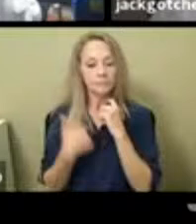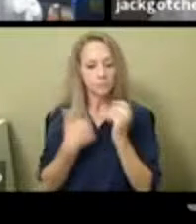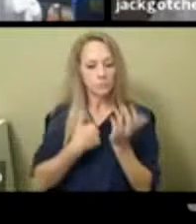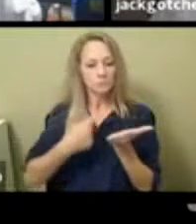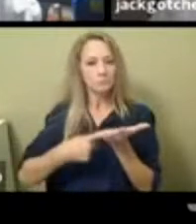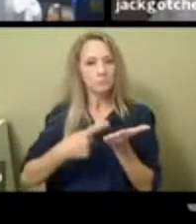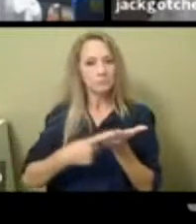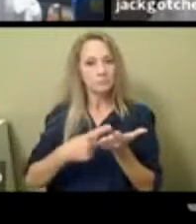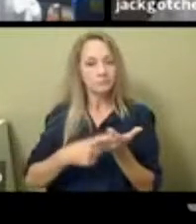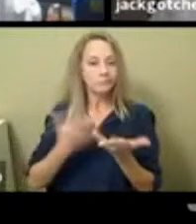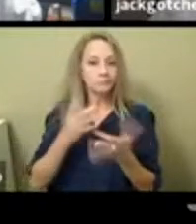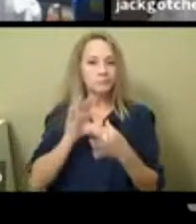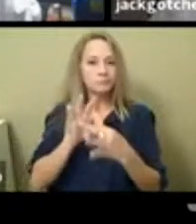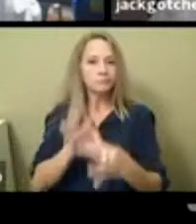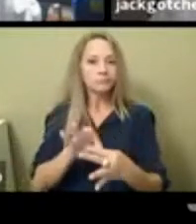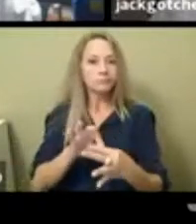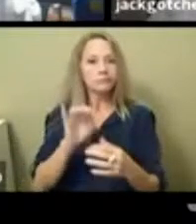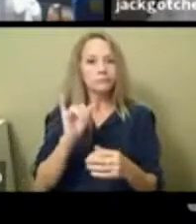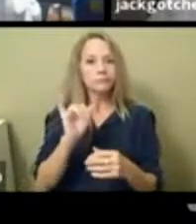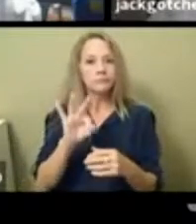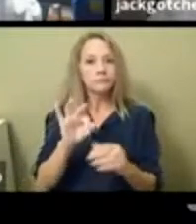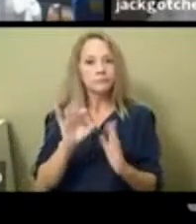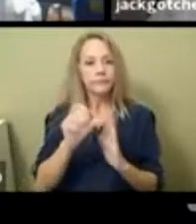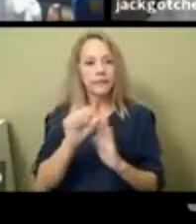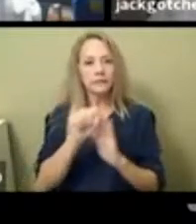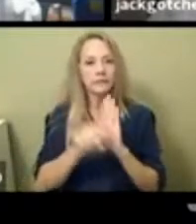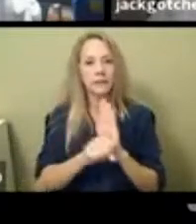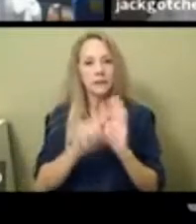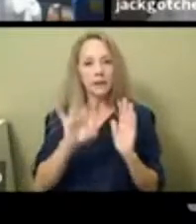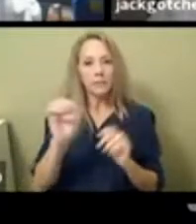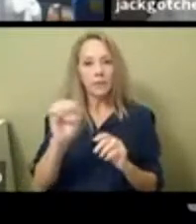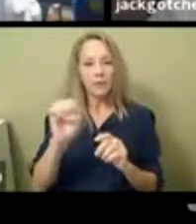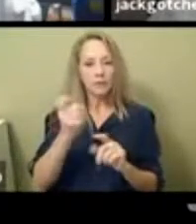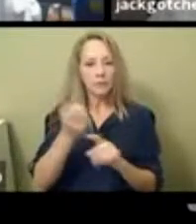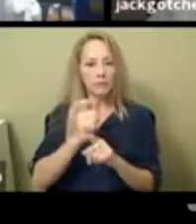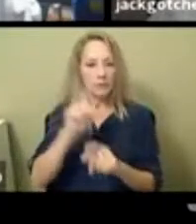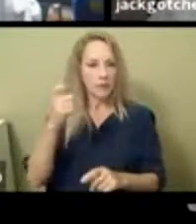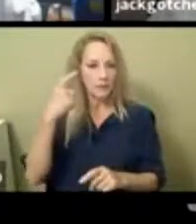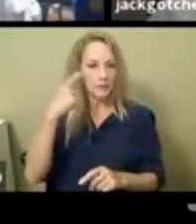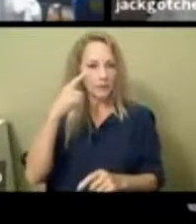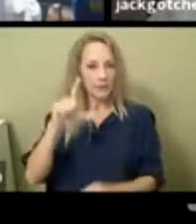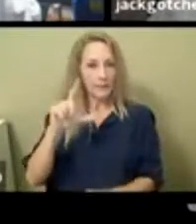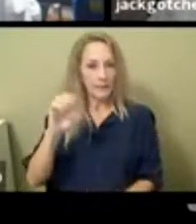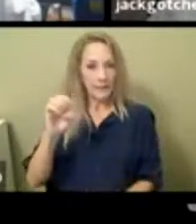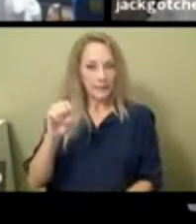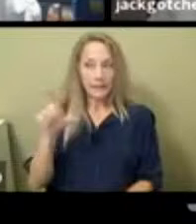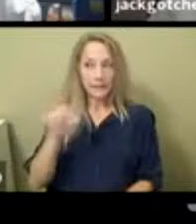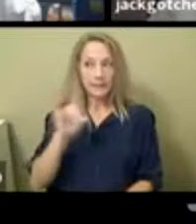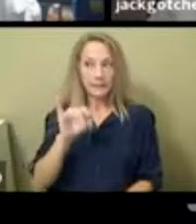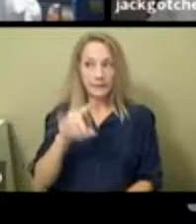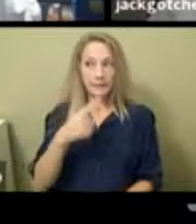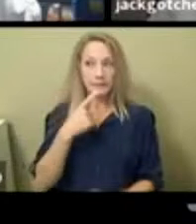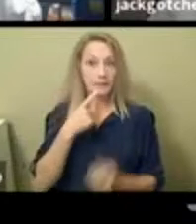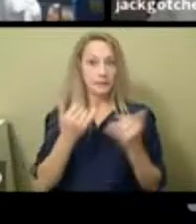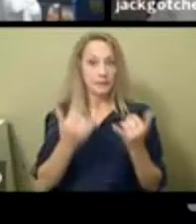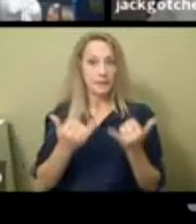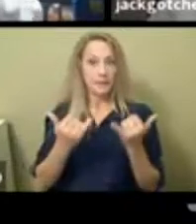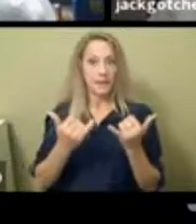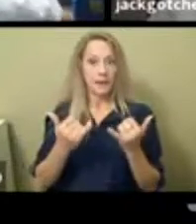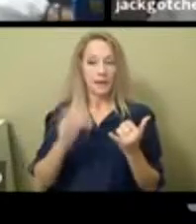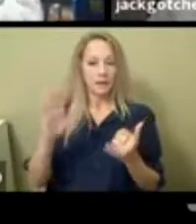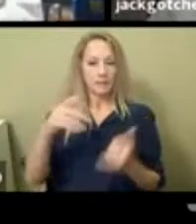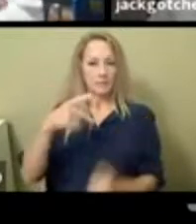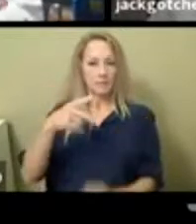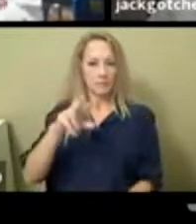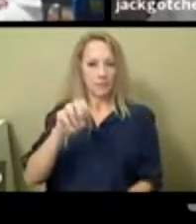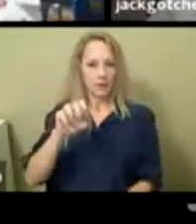to the state of emergency by Governor Lee. And he did say today at his press briefing